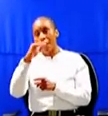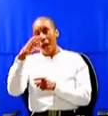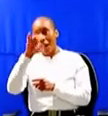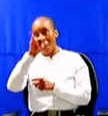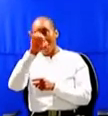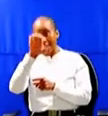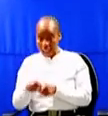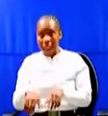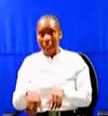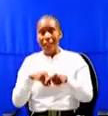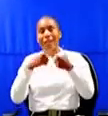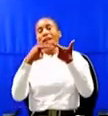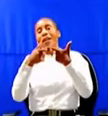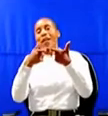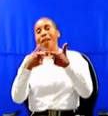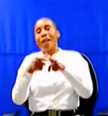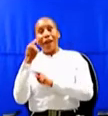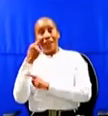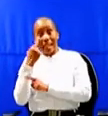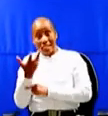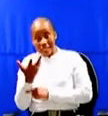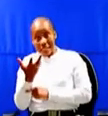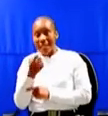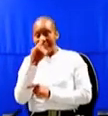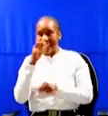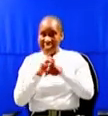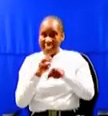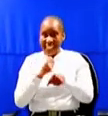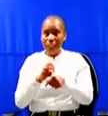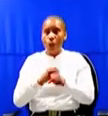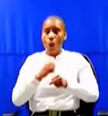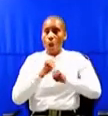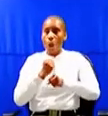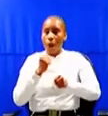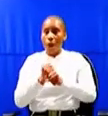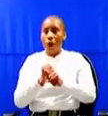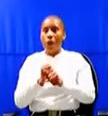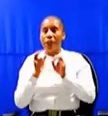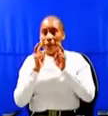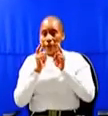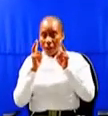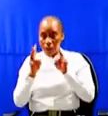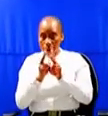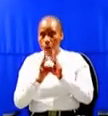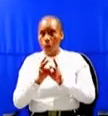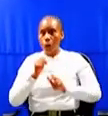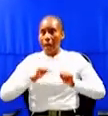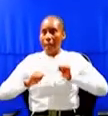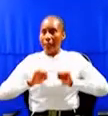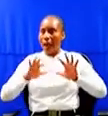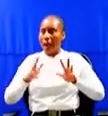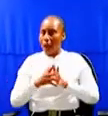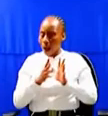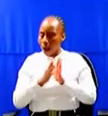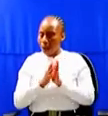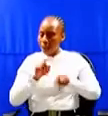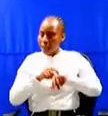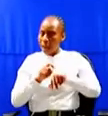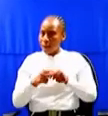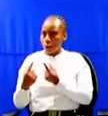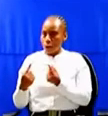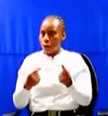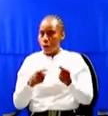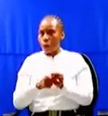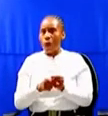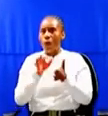and objectivity should be brought to bear with a view to acting rationally when we so vote. If the decision is